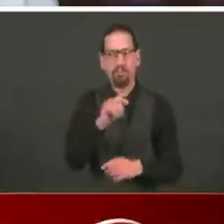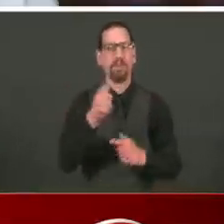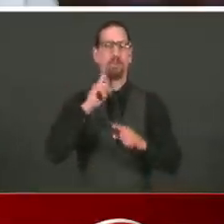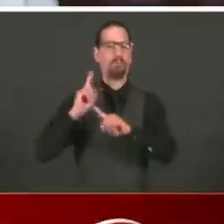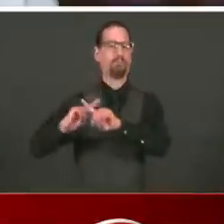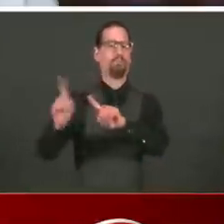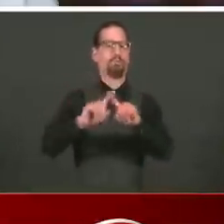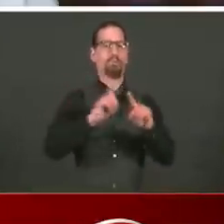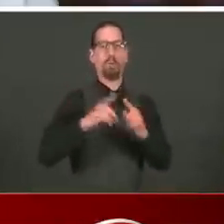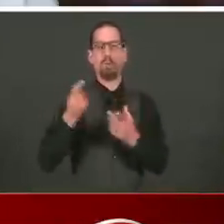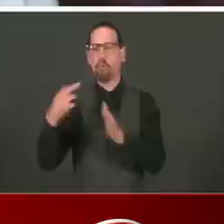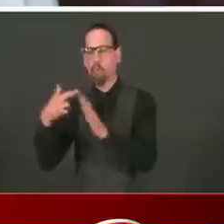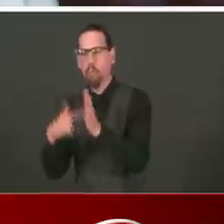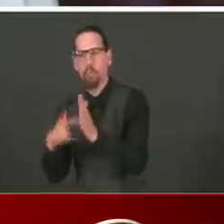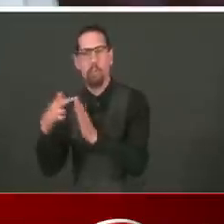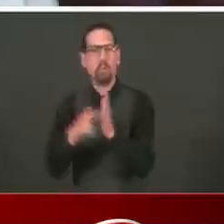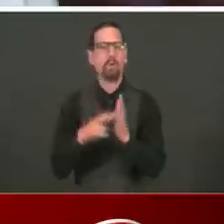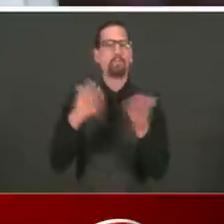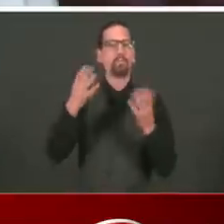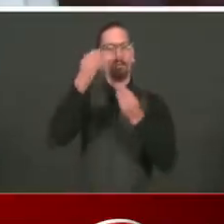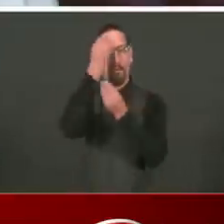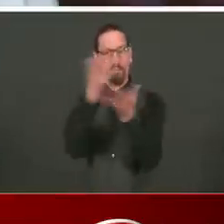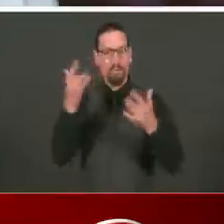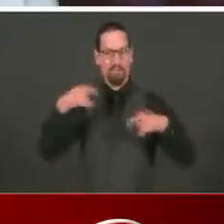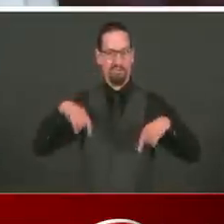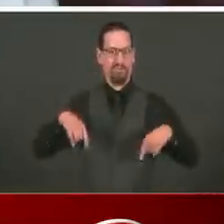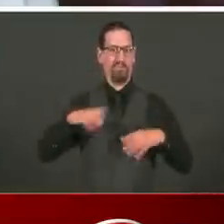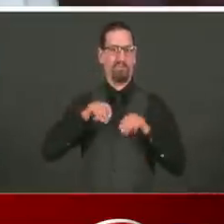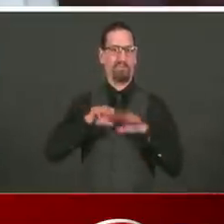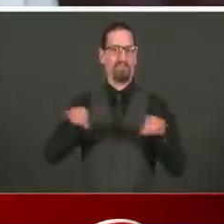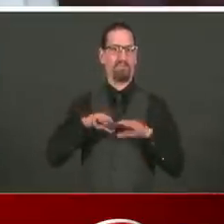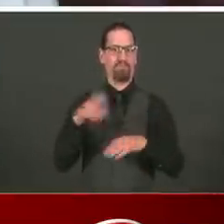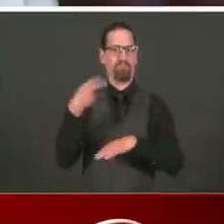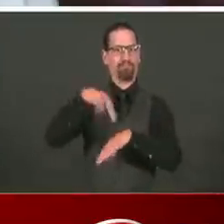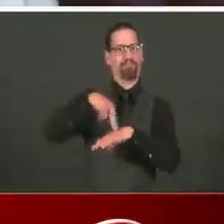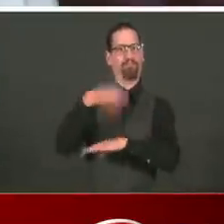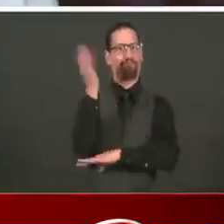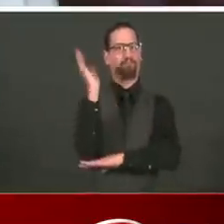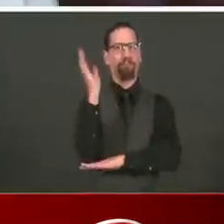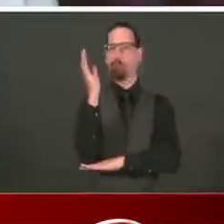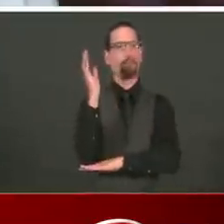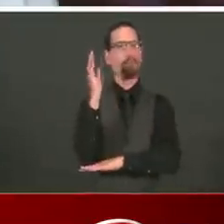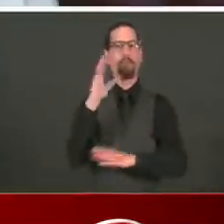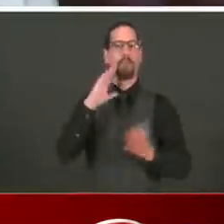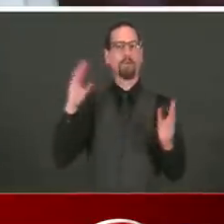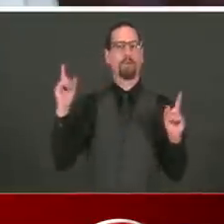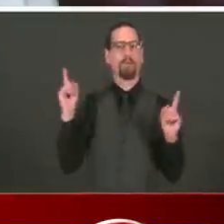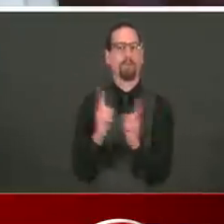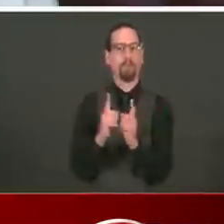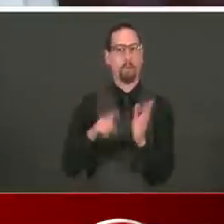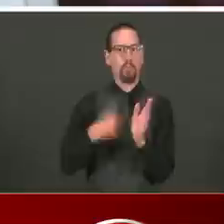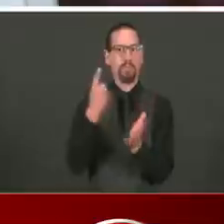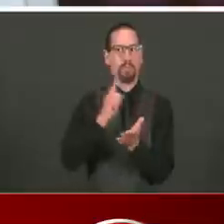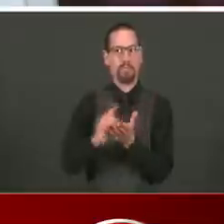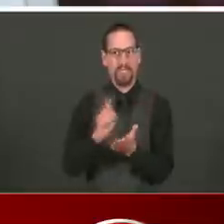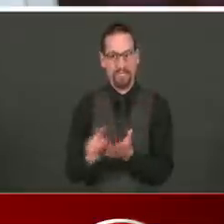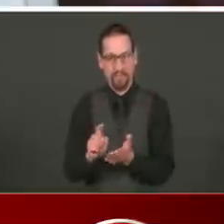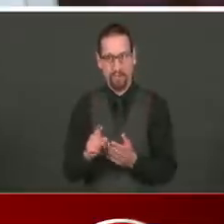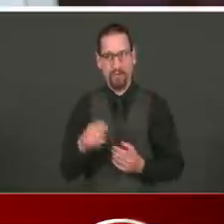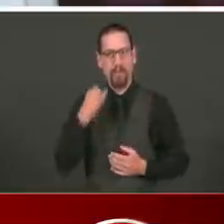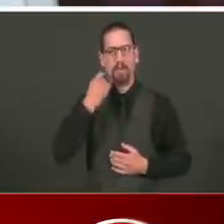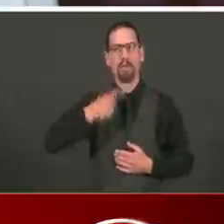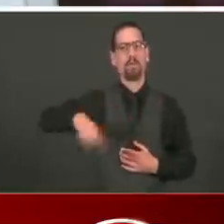conferences. I would also say it's a great way for me to hear from you. It's